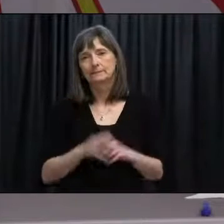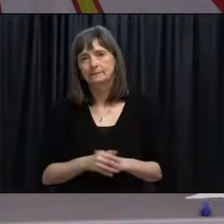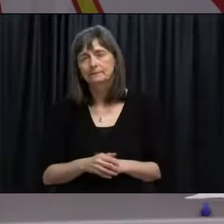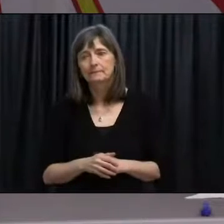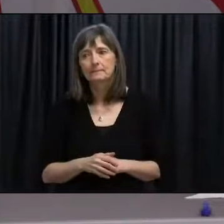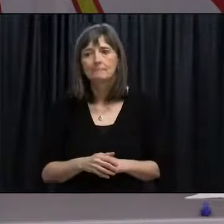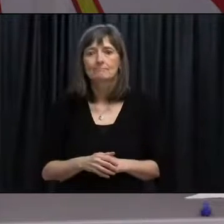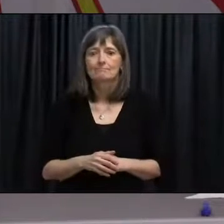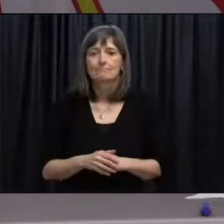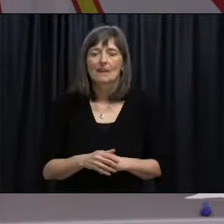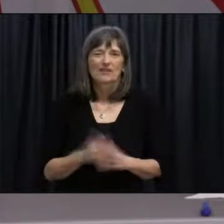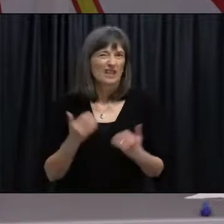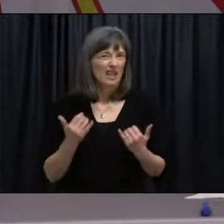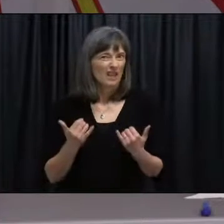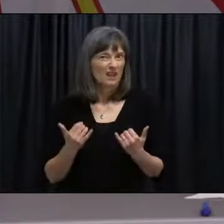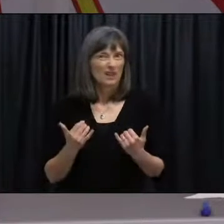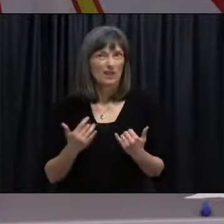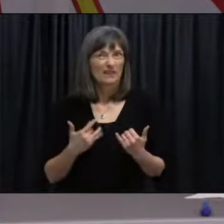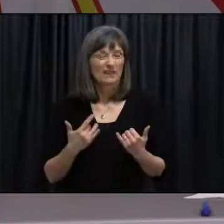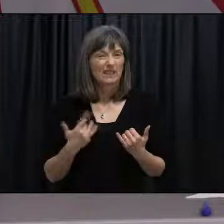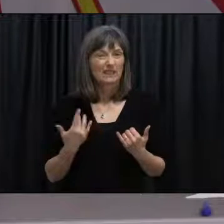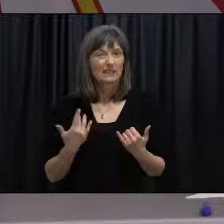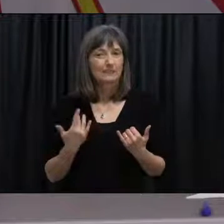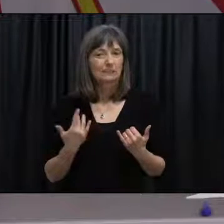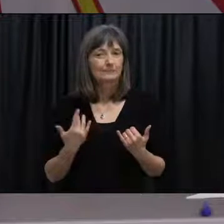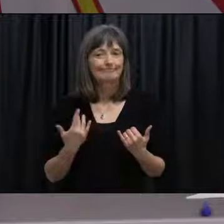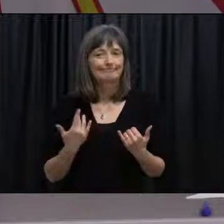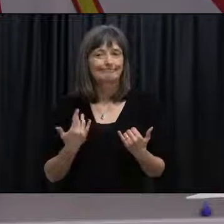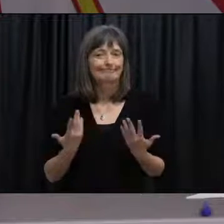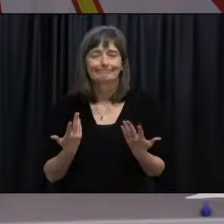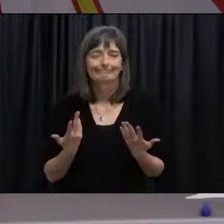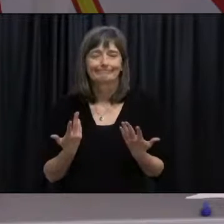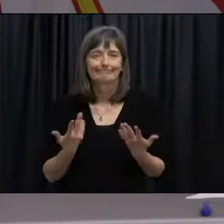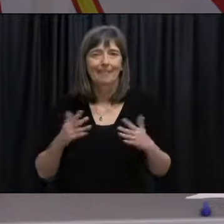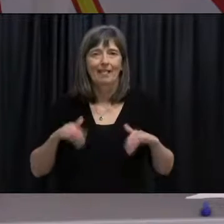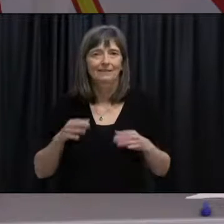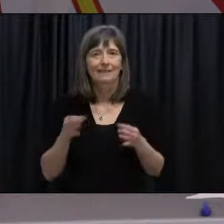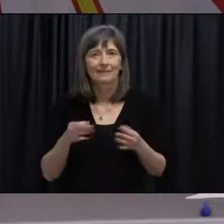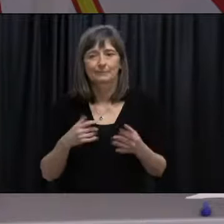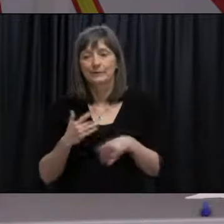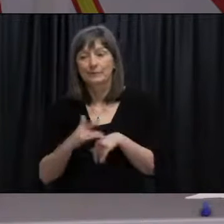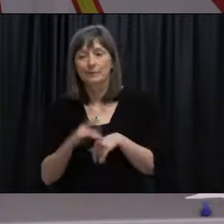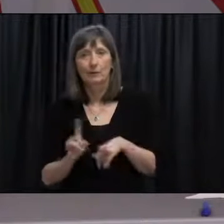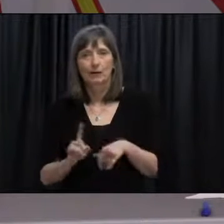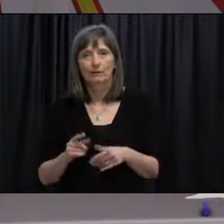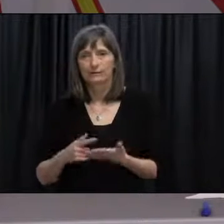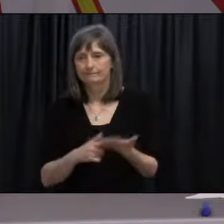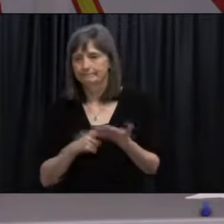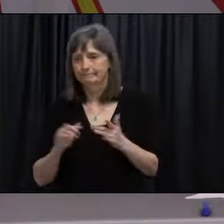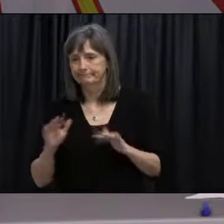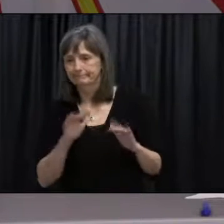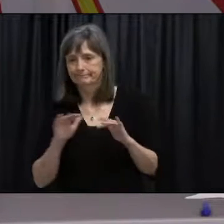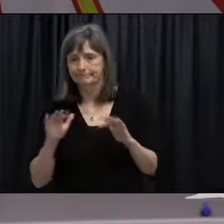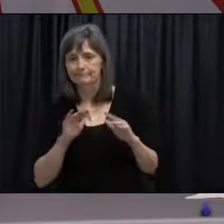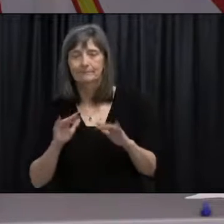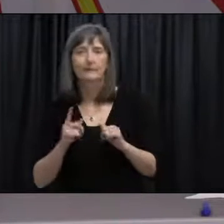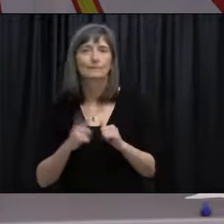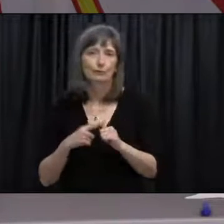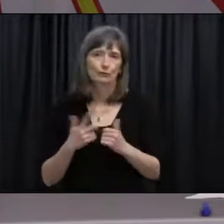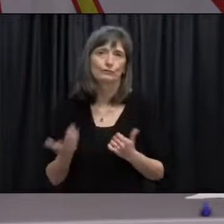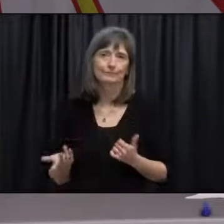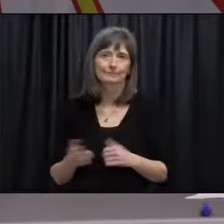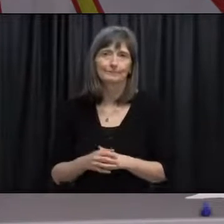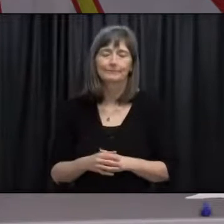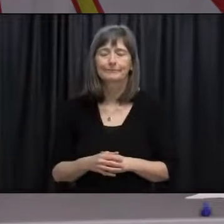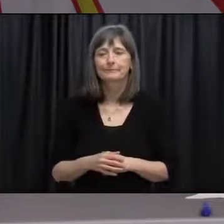discussions. Right now, I think we're still developing those discussions in terms of what we have available within our own capacity.